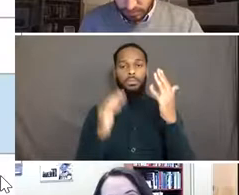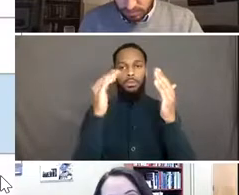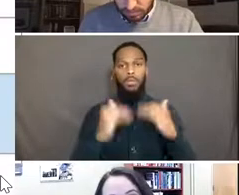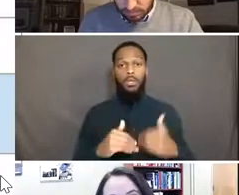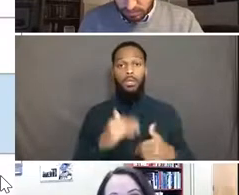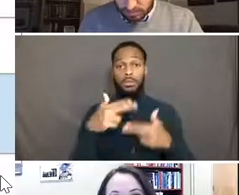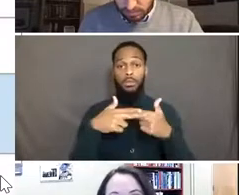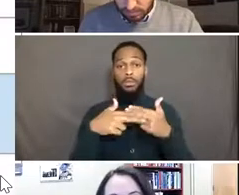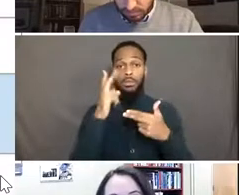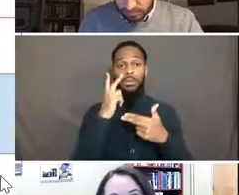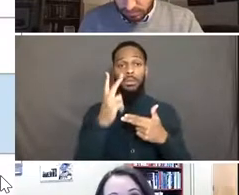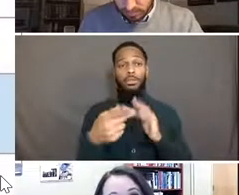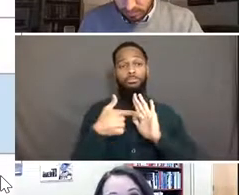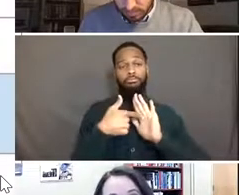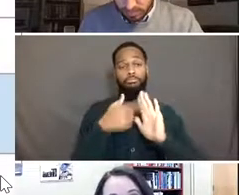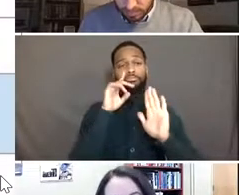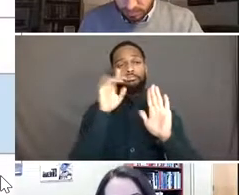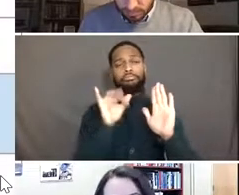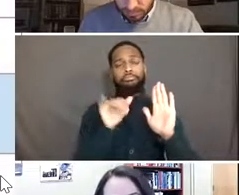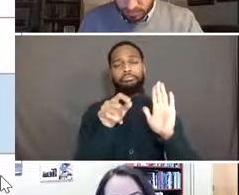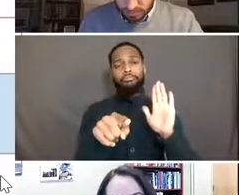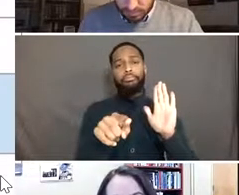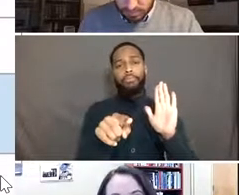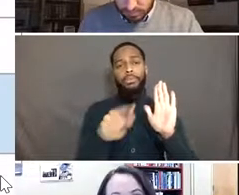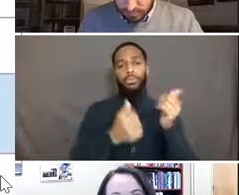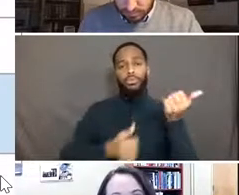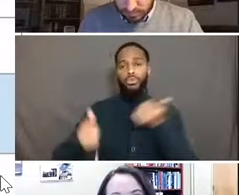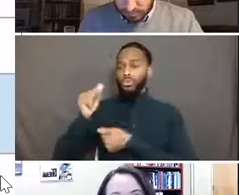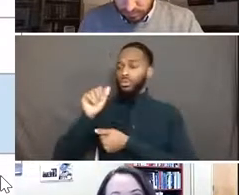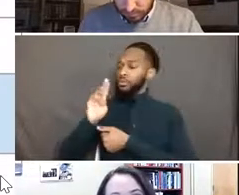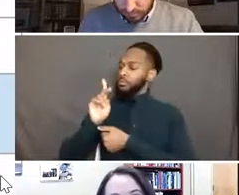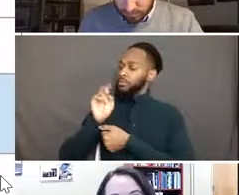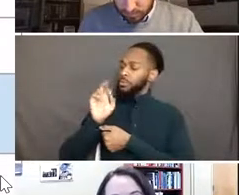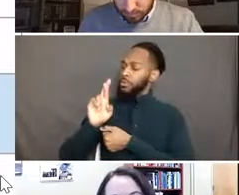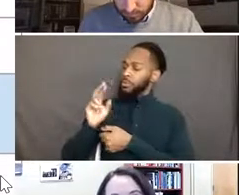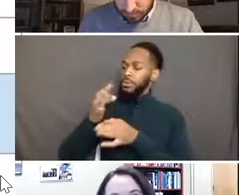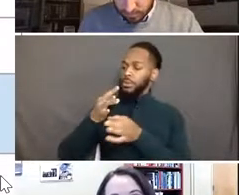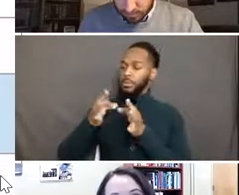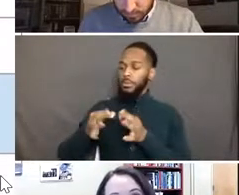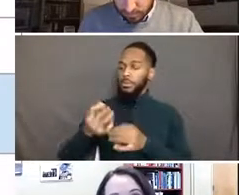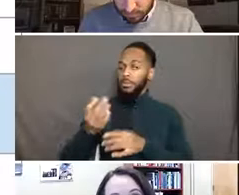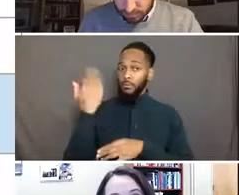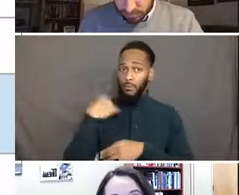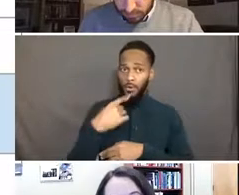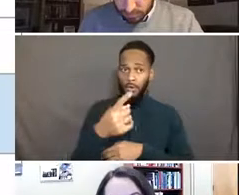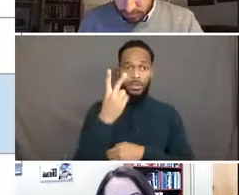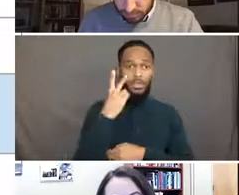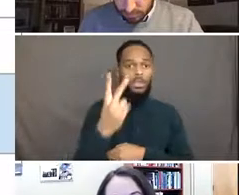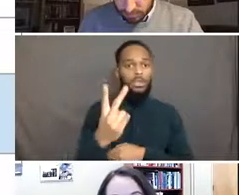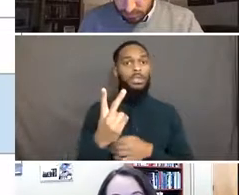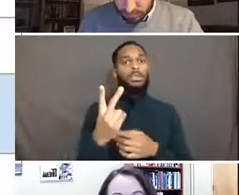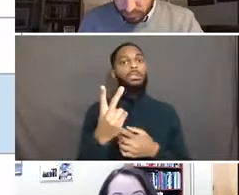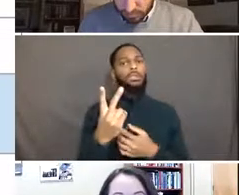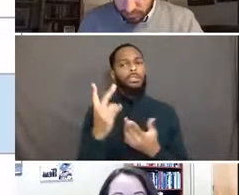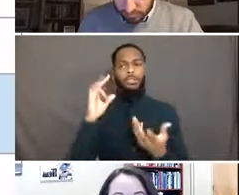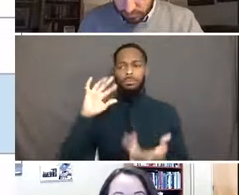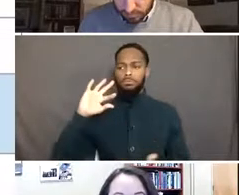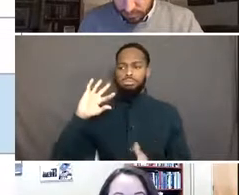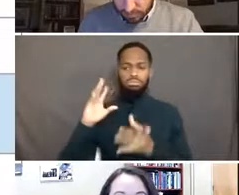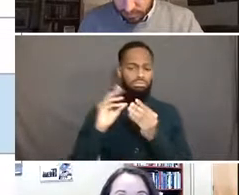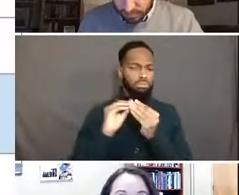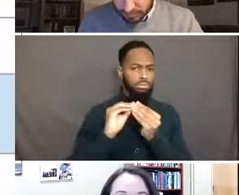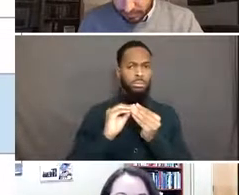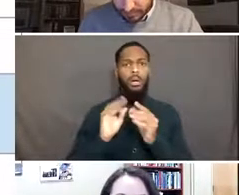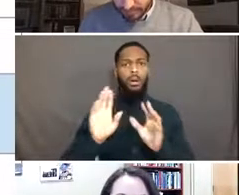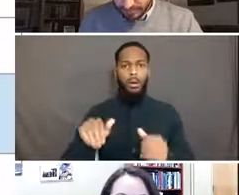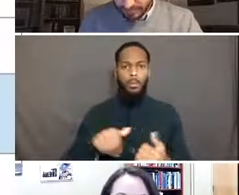training plan that Superintendent Buettner mentioned earlier. We're really looking at a comprehensive approach on ensuring that